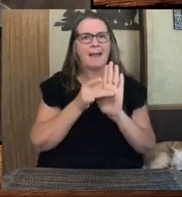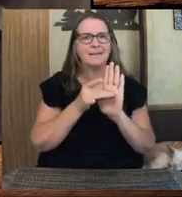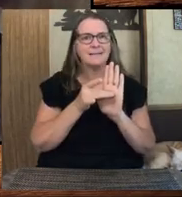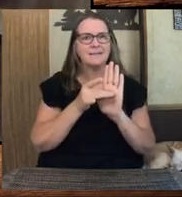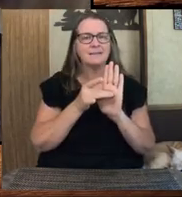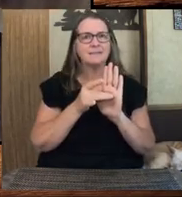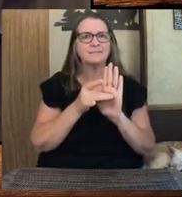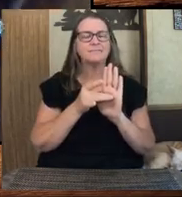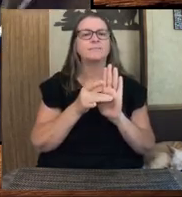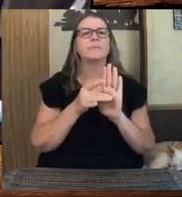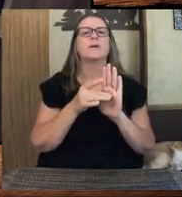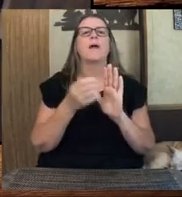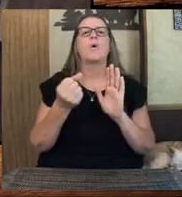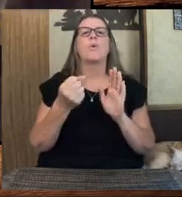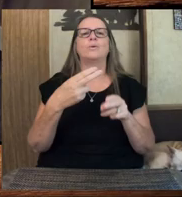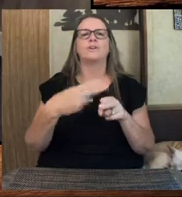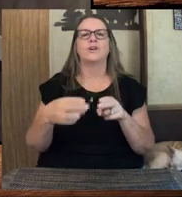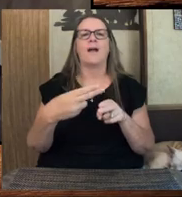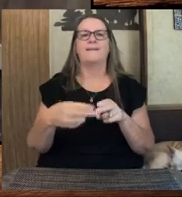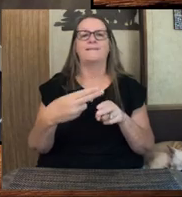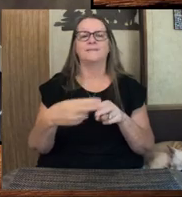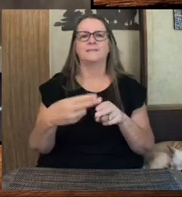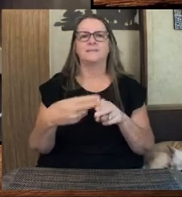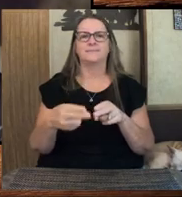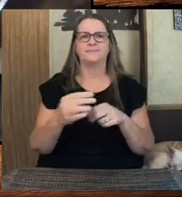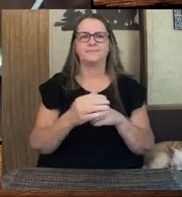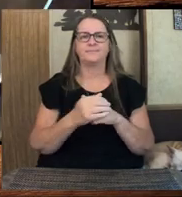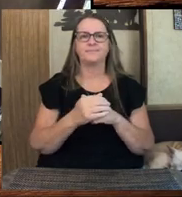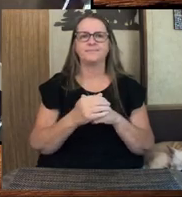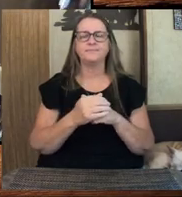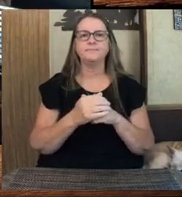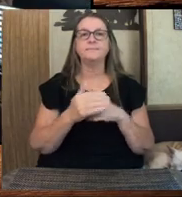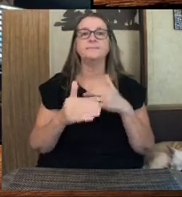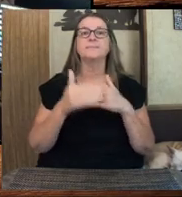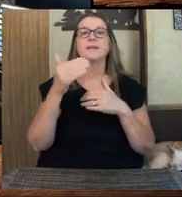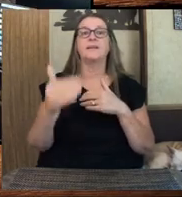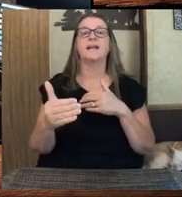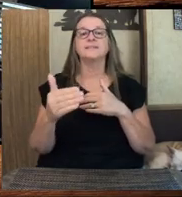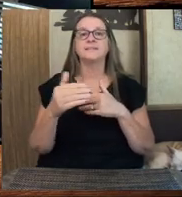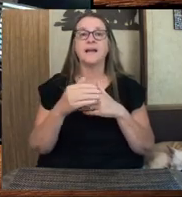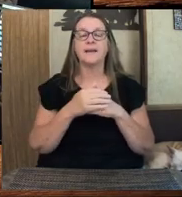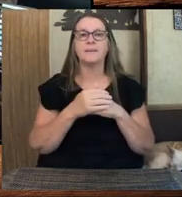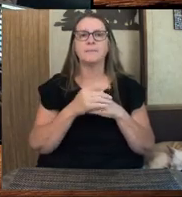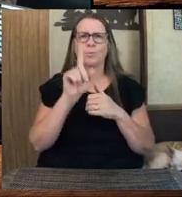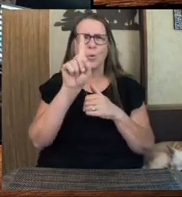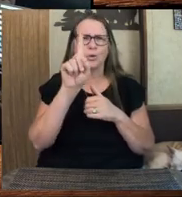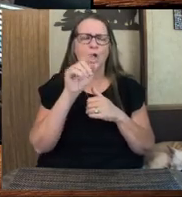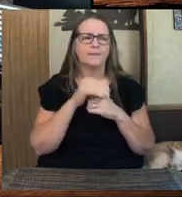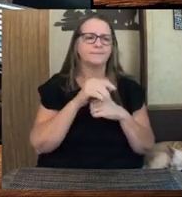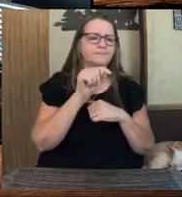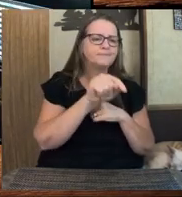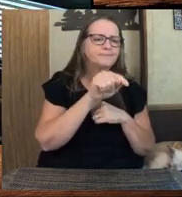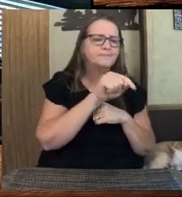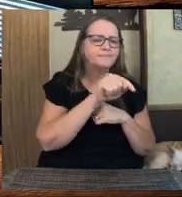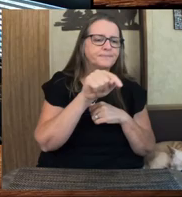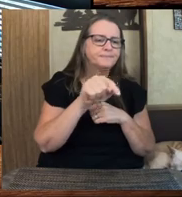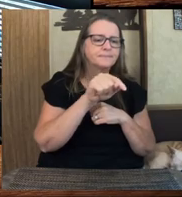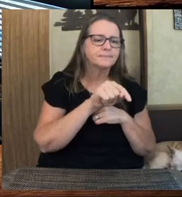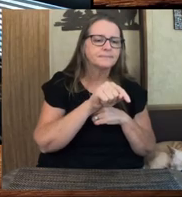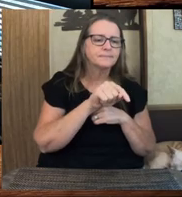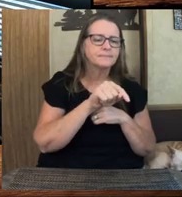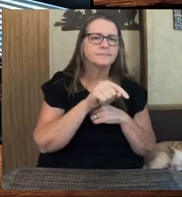See? It's a magnet and it holds all of our knives. Okay, our next item, hold